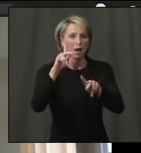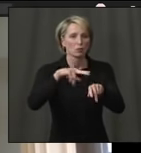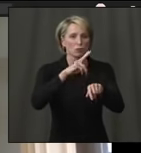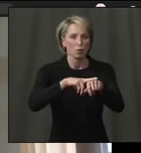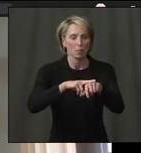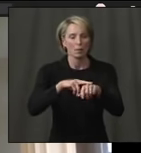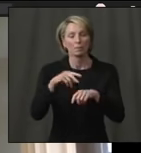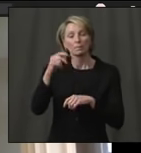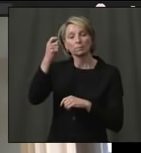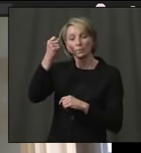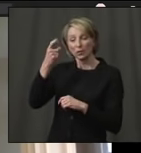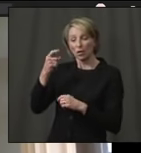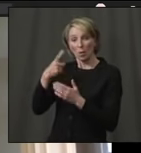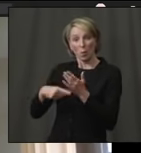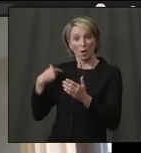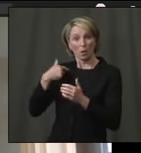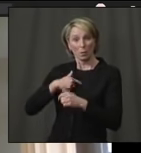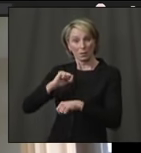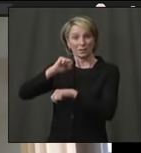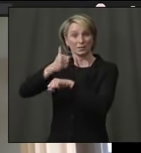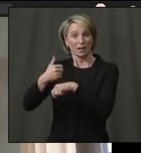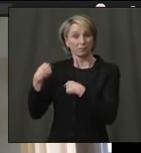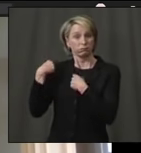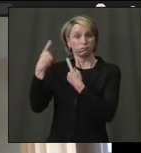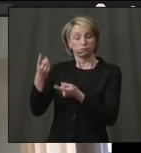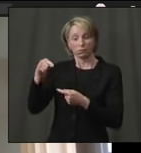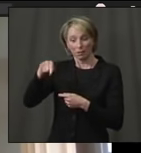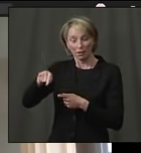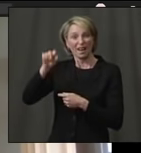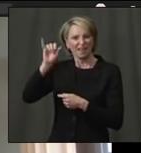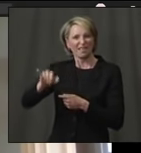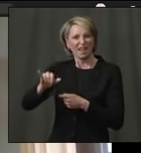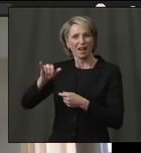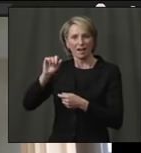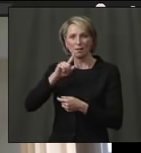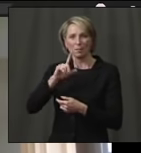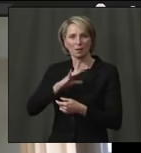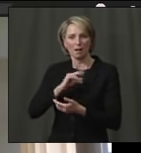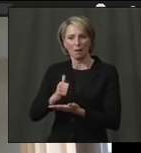could be models for how these long-term recovery.